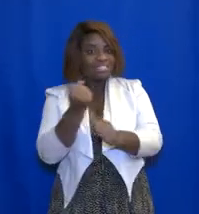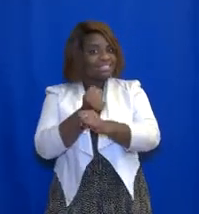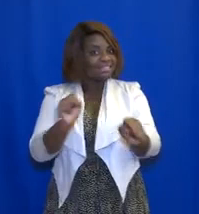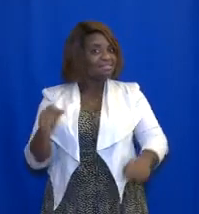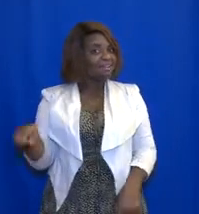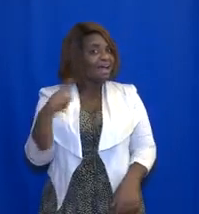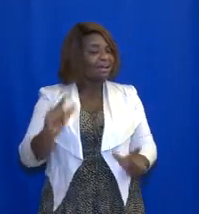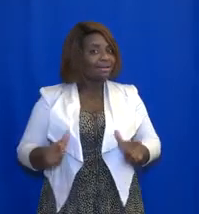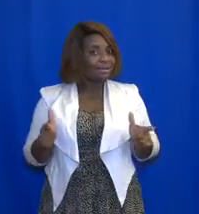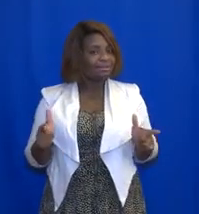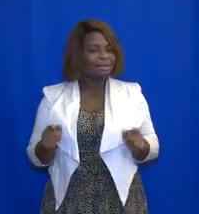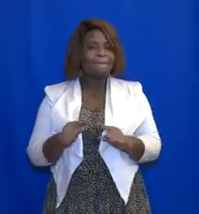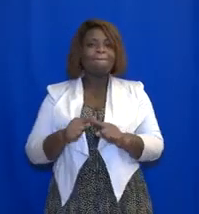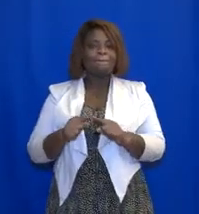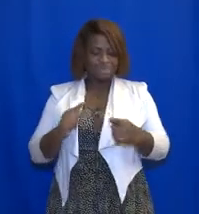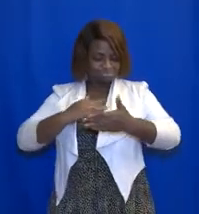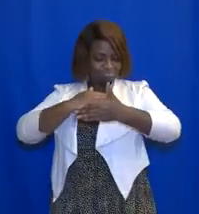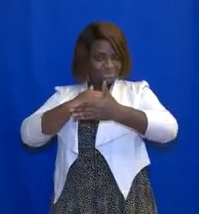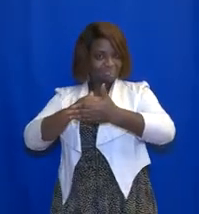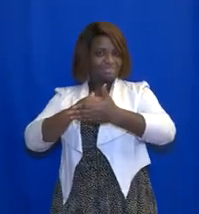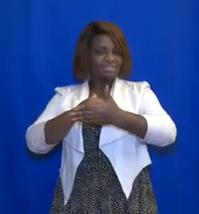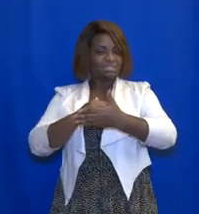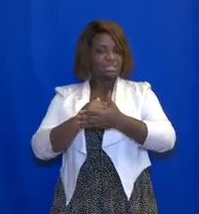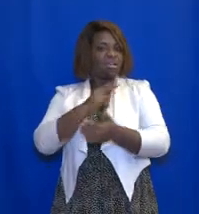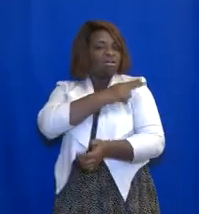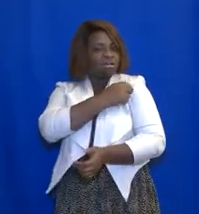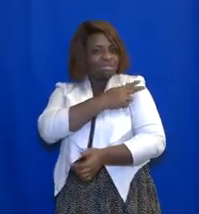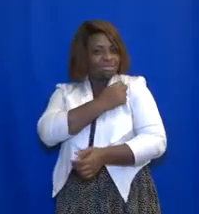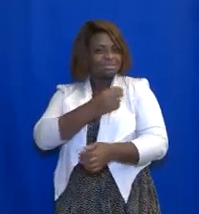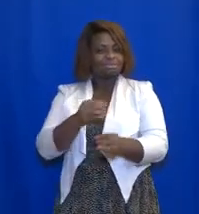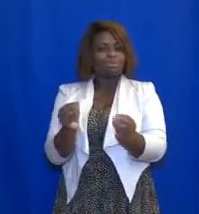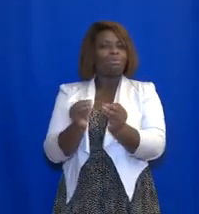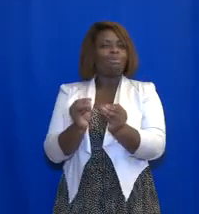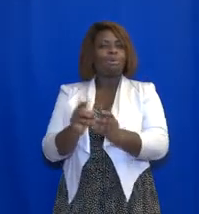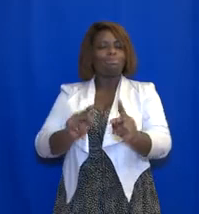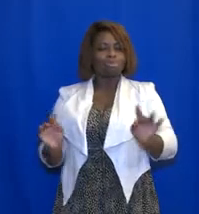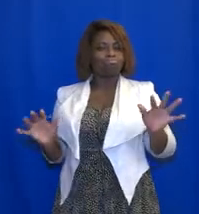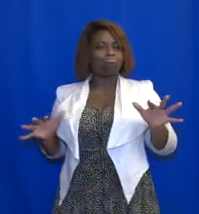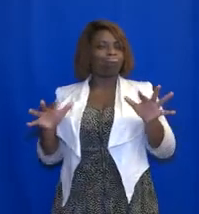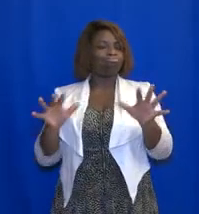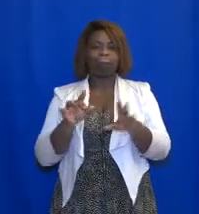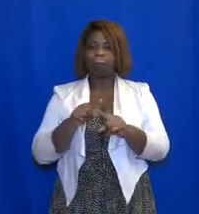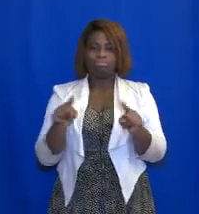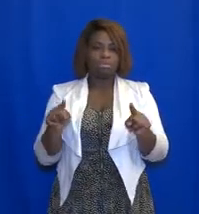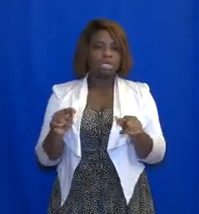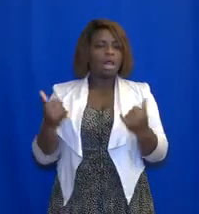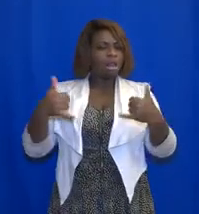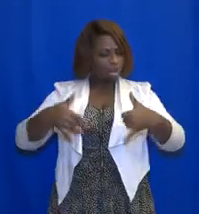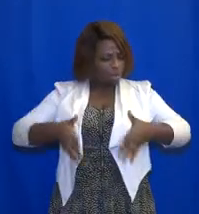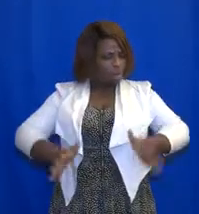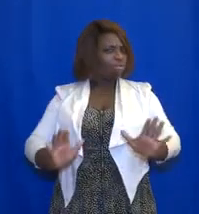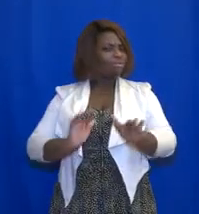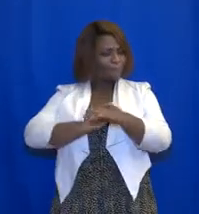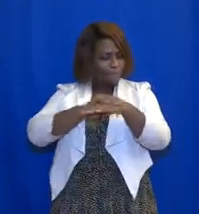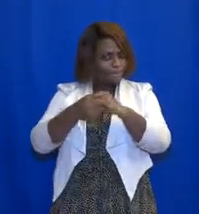lives, but also prevent our healthcare infrastructure from being overburdened. Let us wash our hands